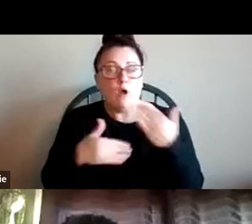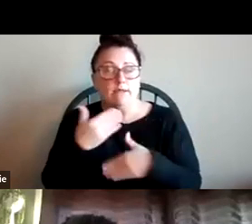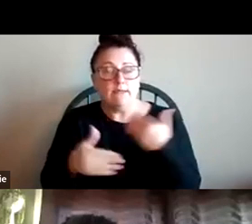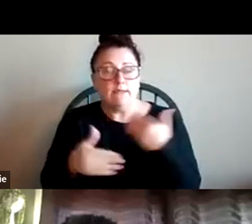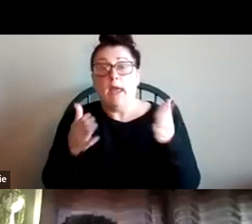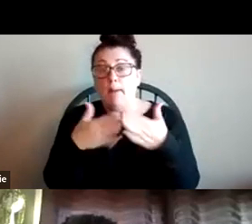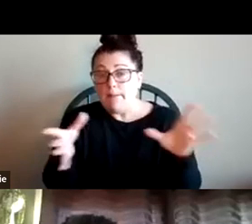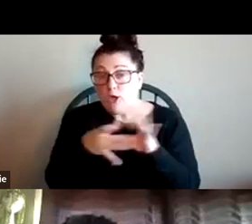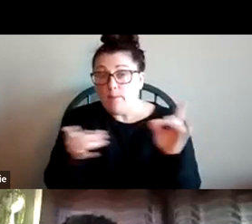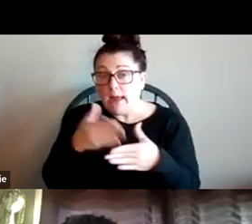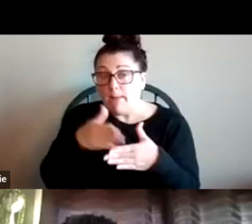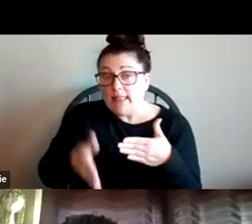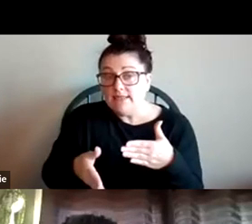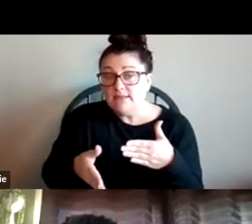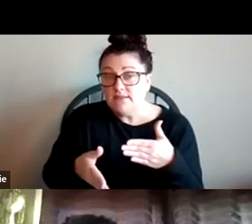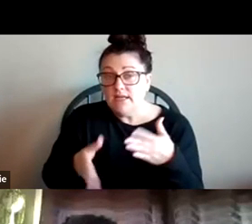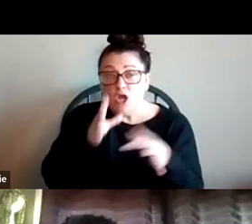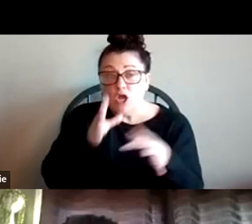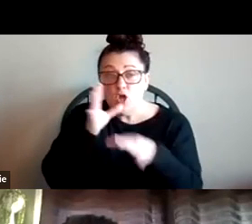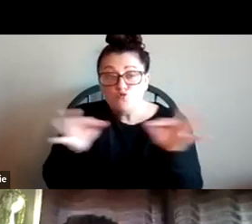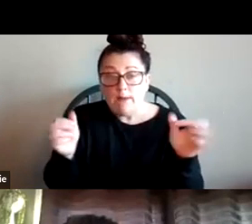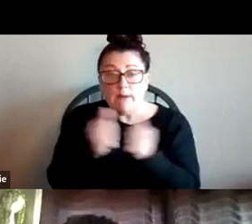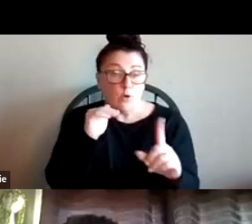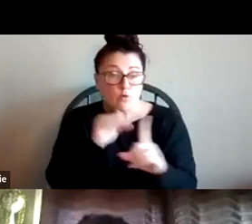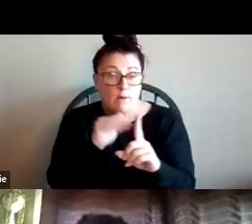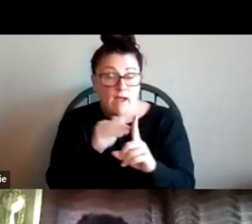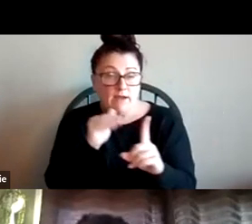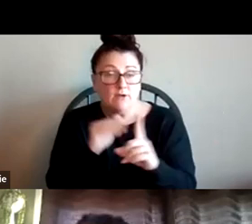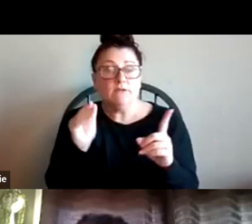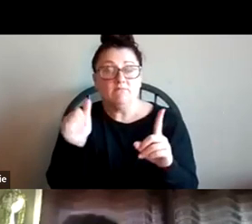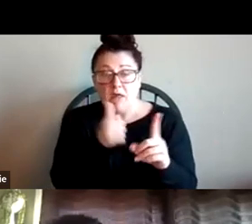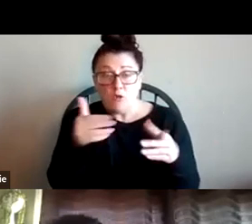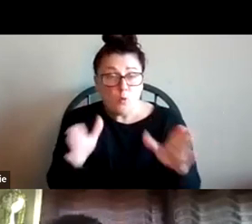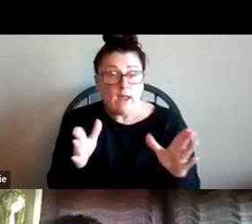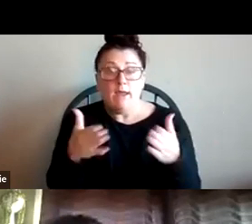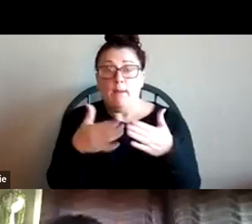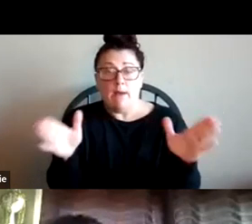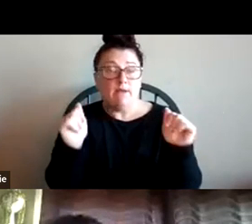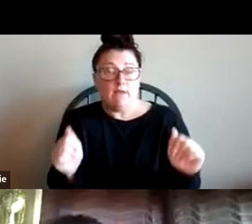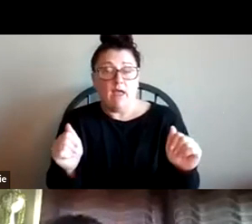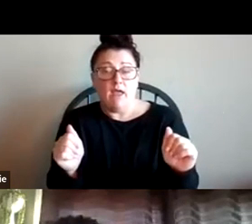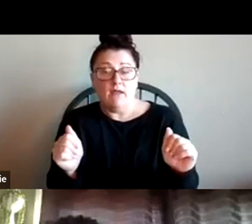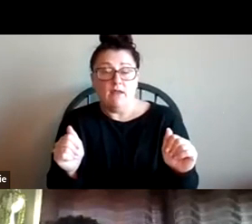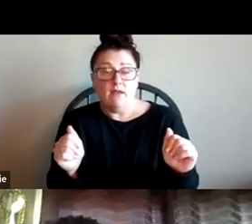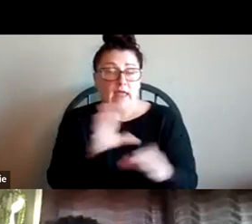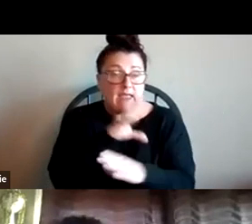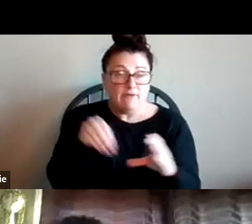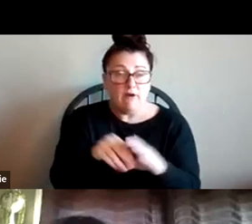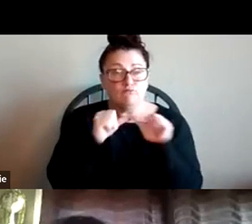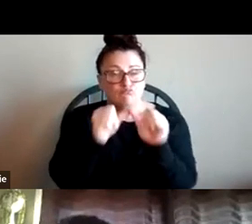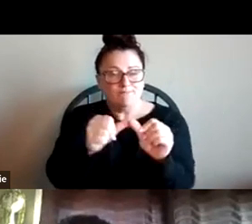public comment is complete, we will wrap up with some reminders about additional ways the public can be and stay